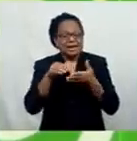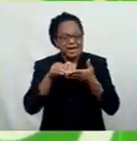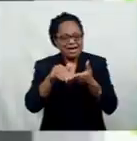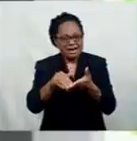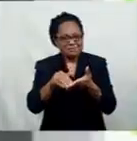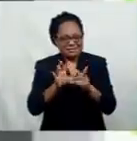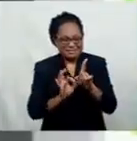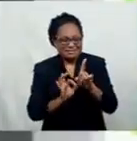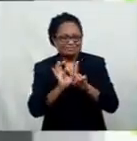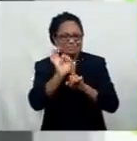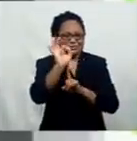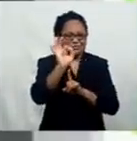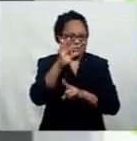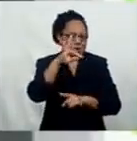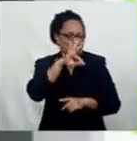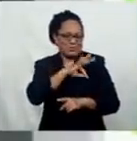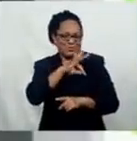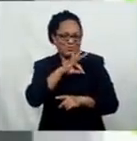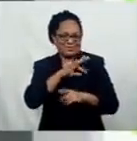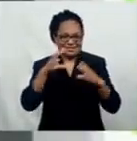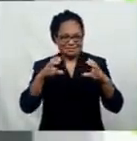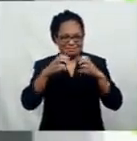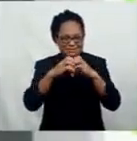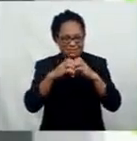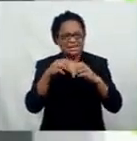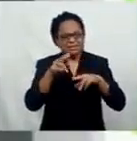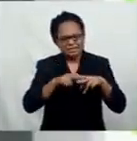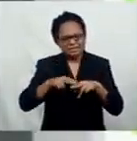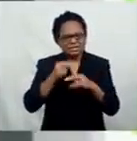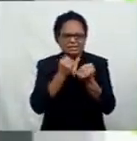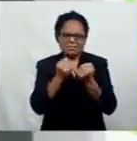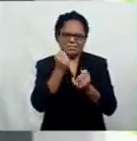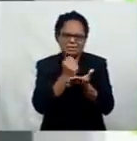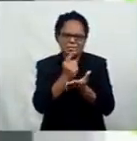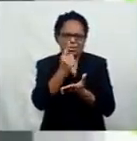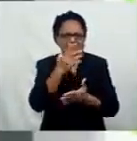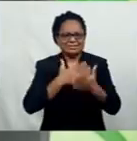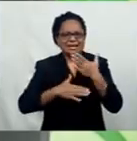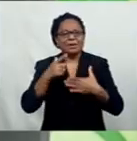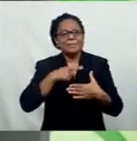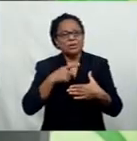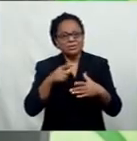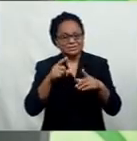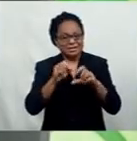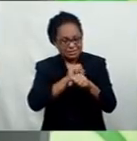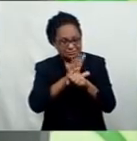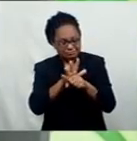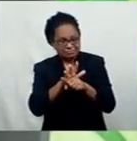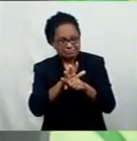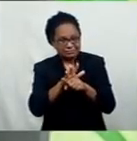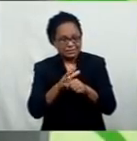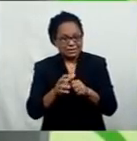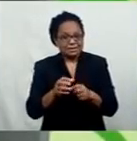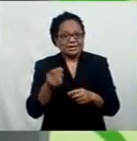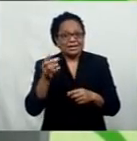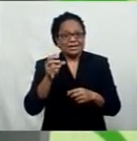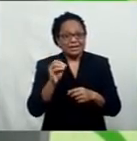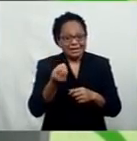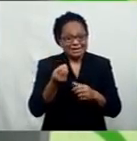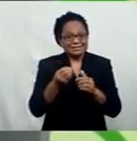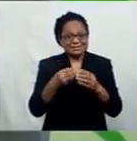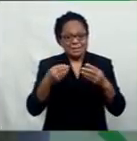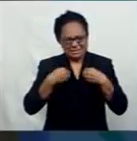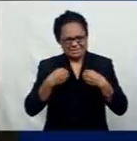improved results. Fiji has been more severely affected by Delta variant COVID-19 impacts and economic activity remains subdued.